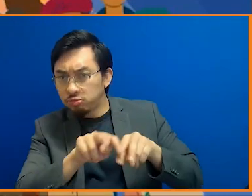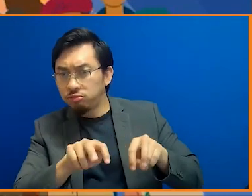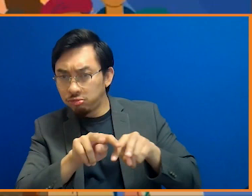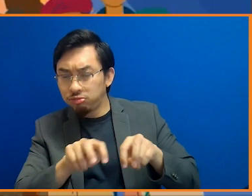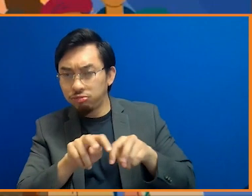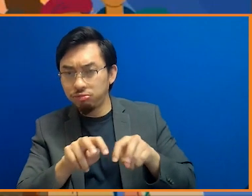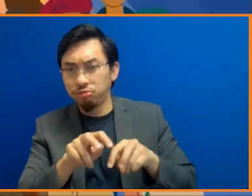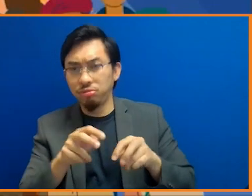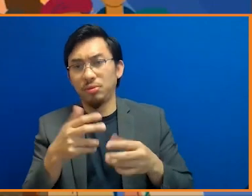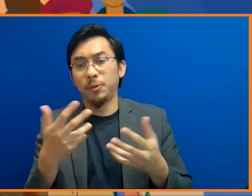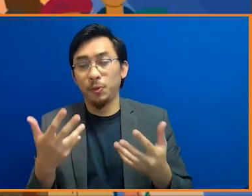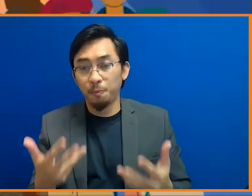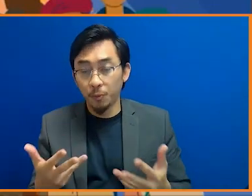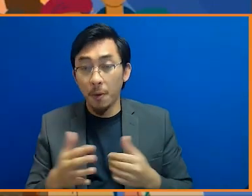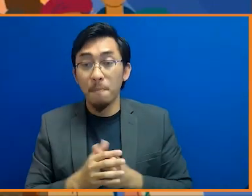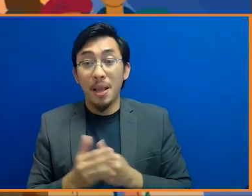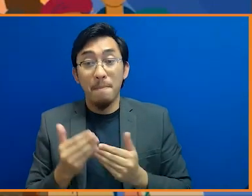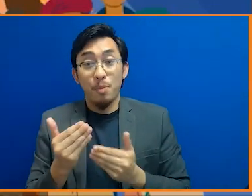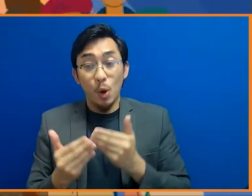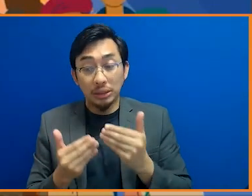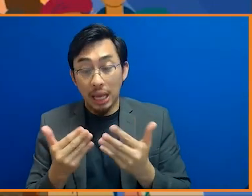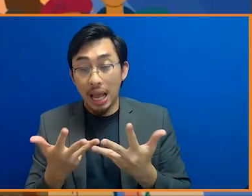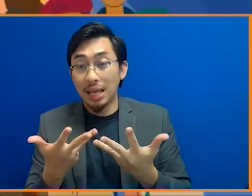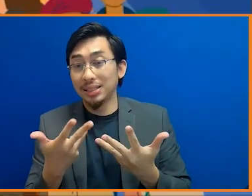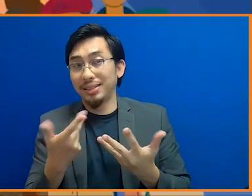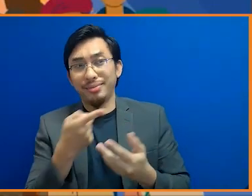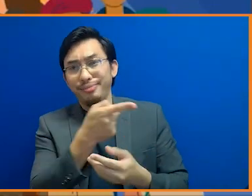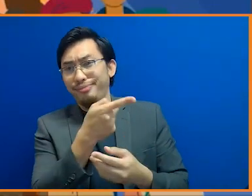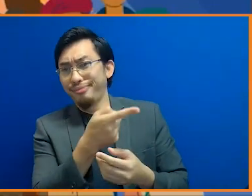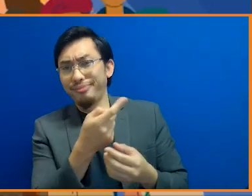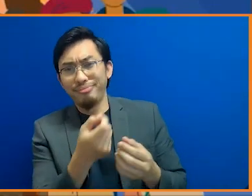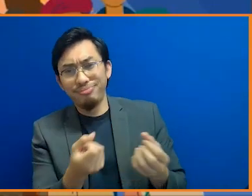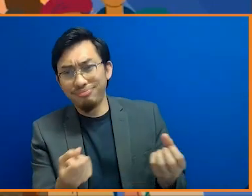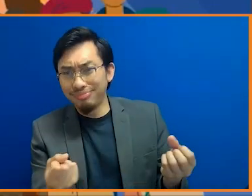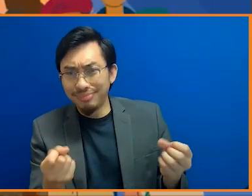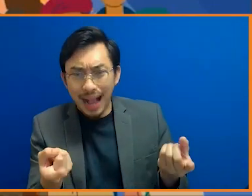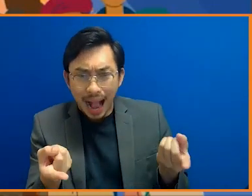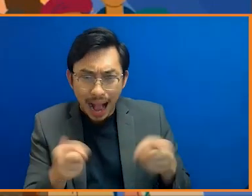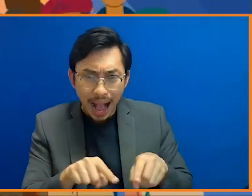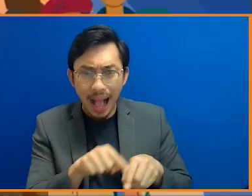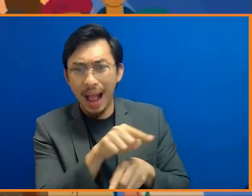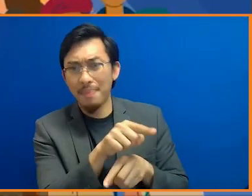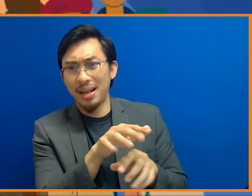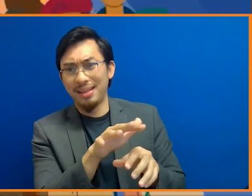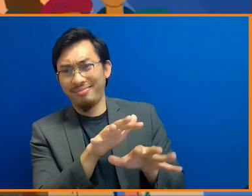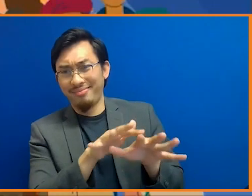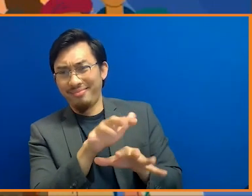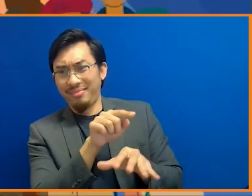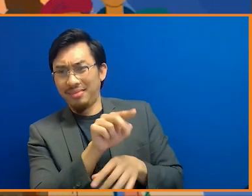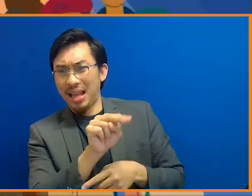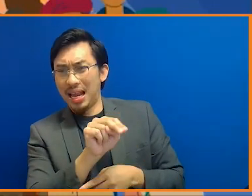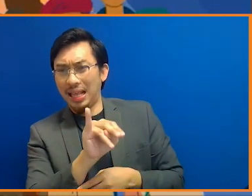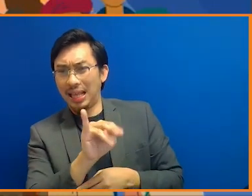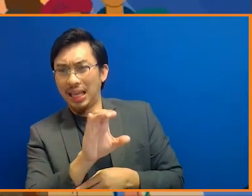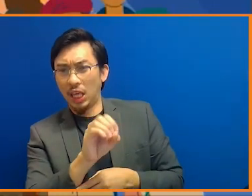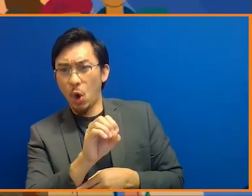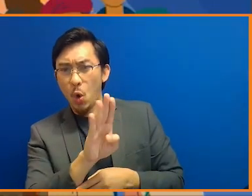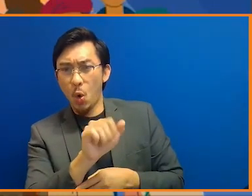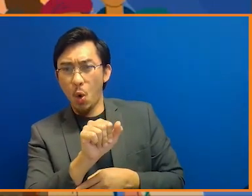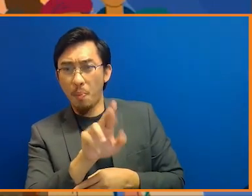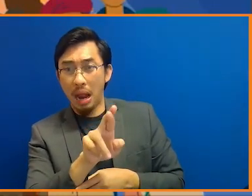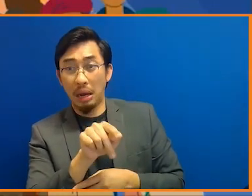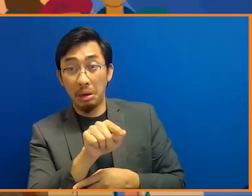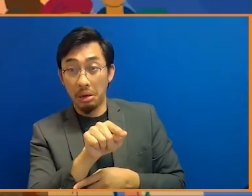area. So exact process, exact incident or exact phenomena that happen in Nicobar